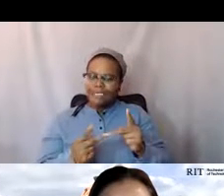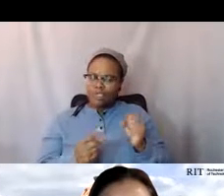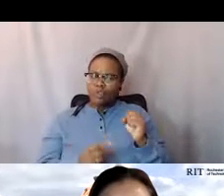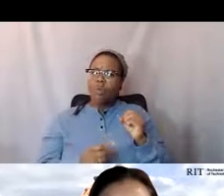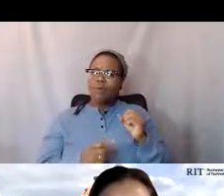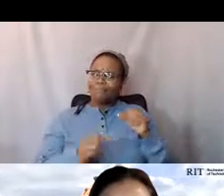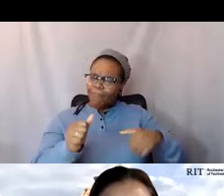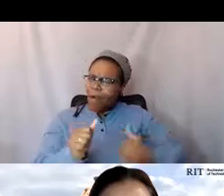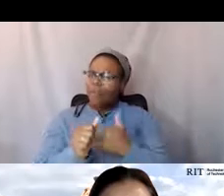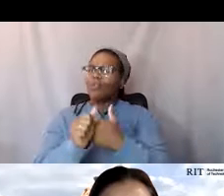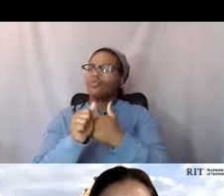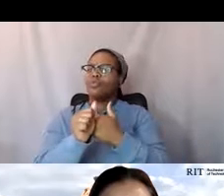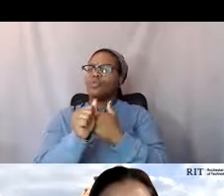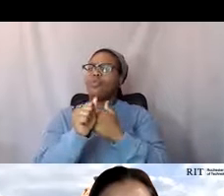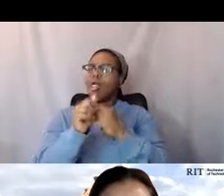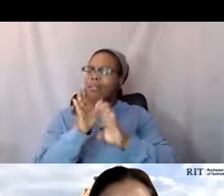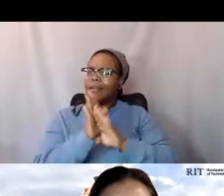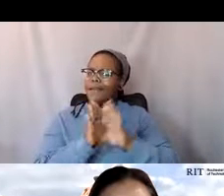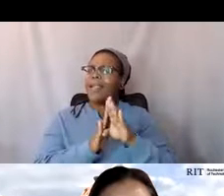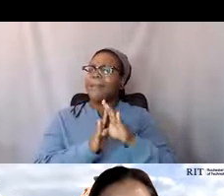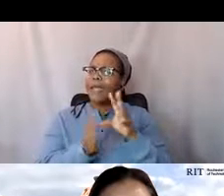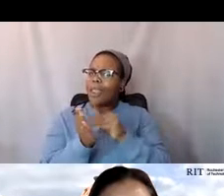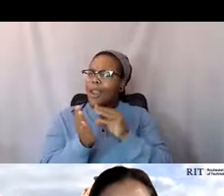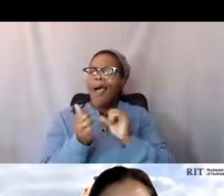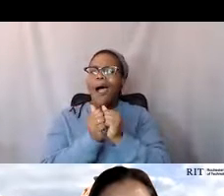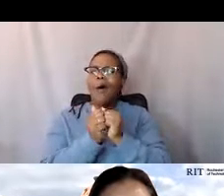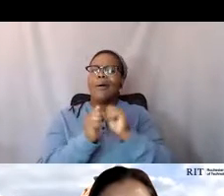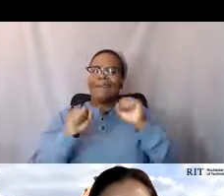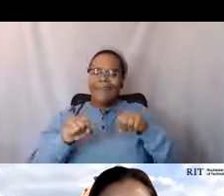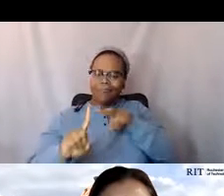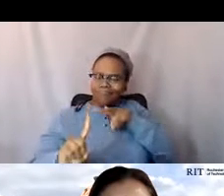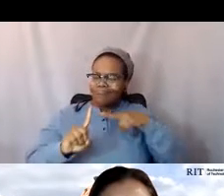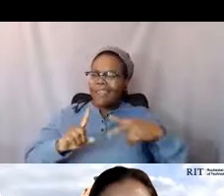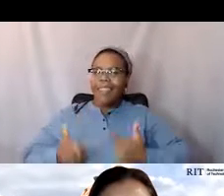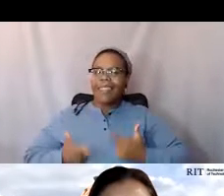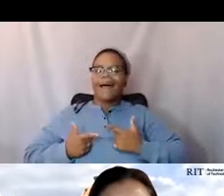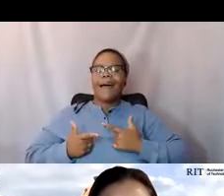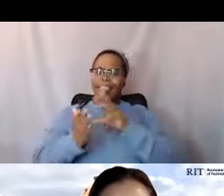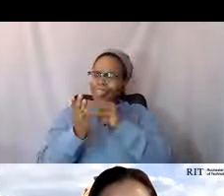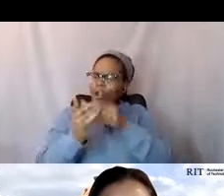I look at another way of life and learn from it and have respect for it? I think